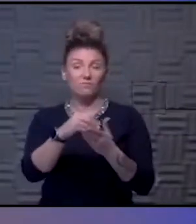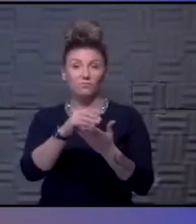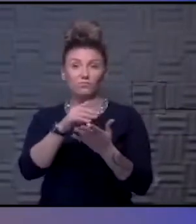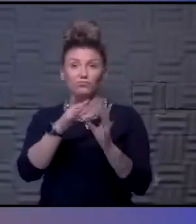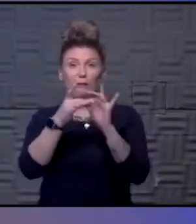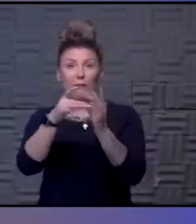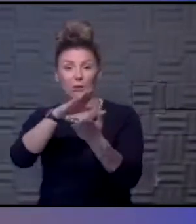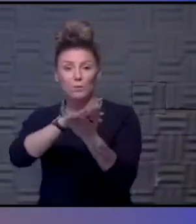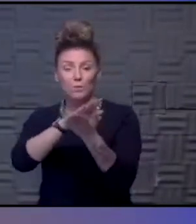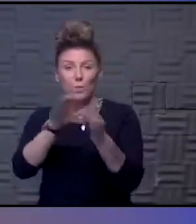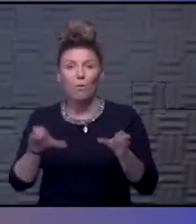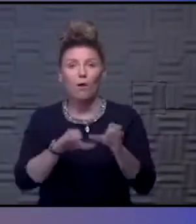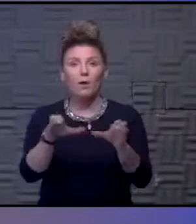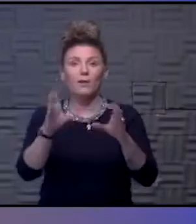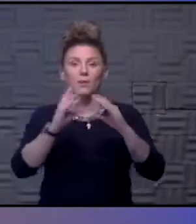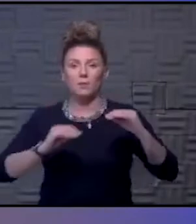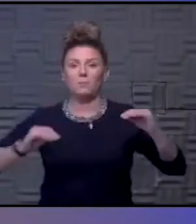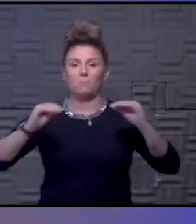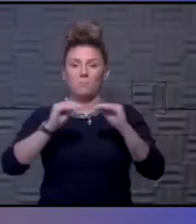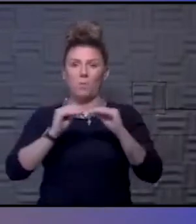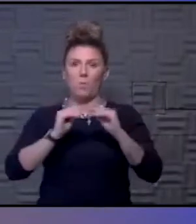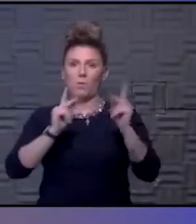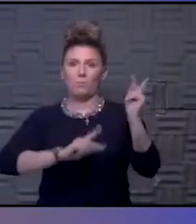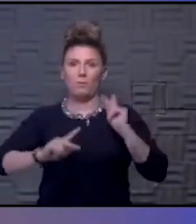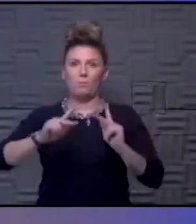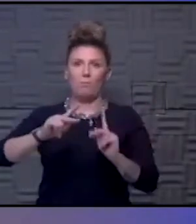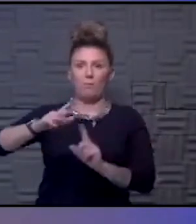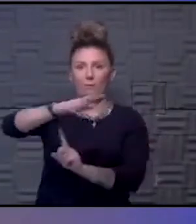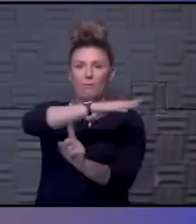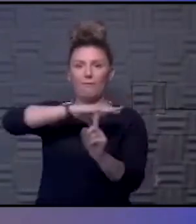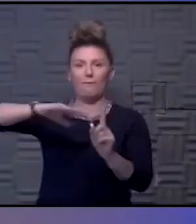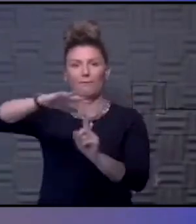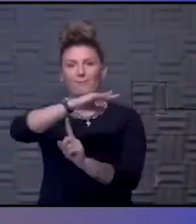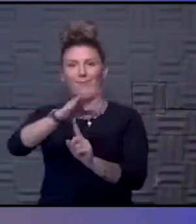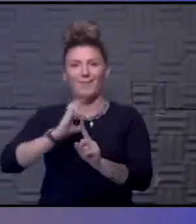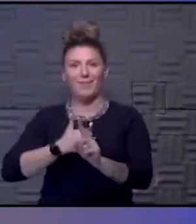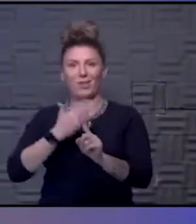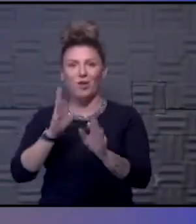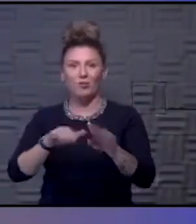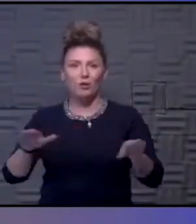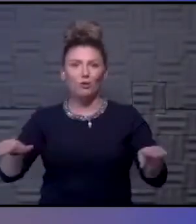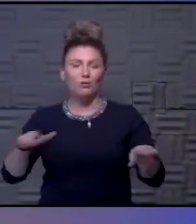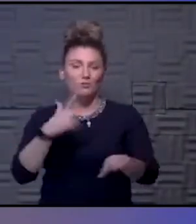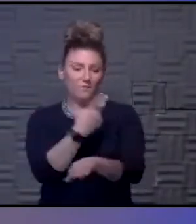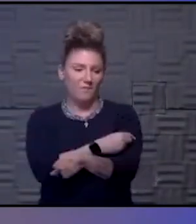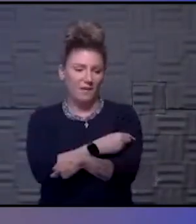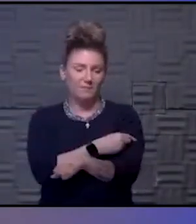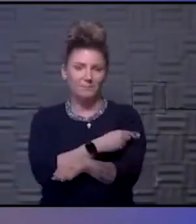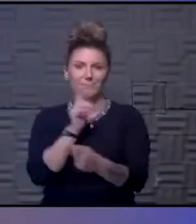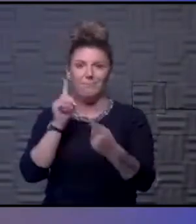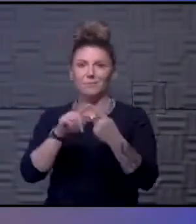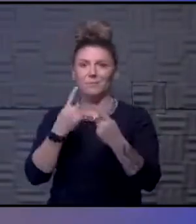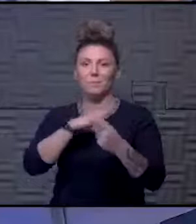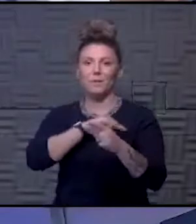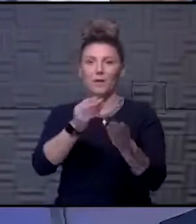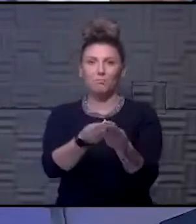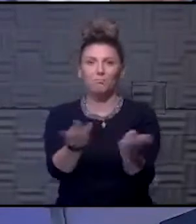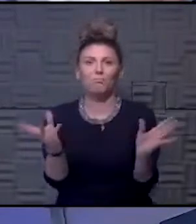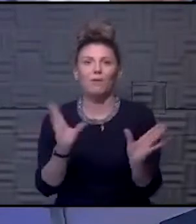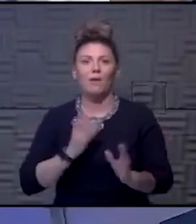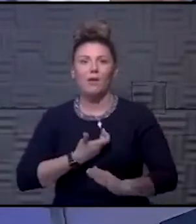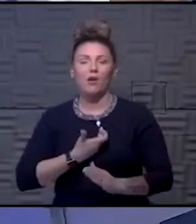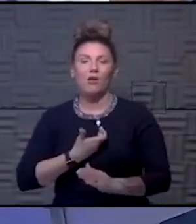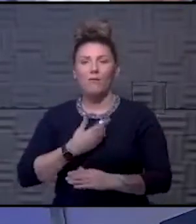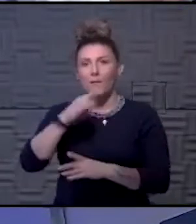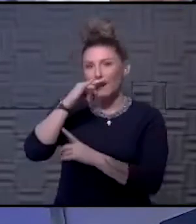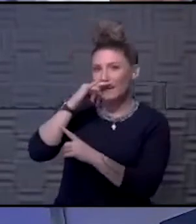to start getting more of those people around our children vaccinated until we can actually get the vaccine out to our kids, and it's approved